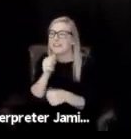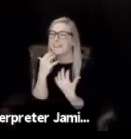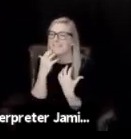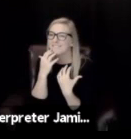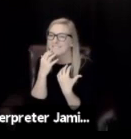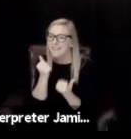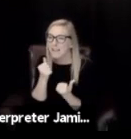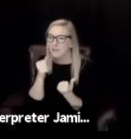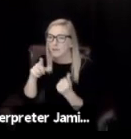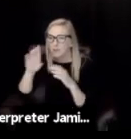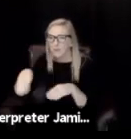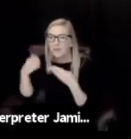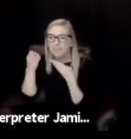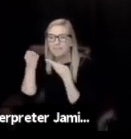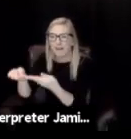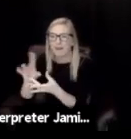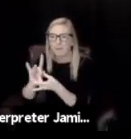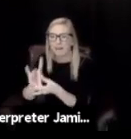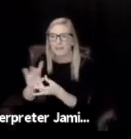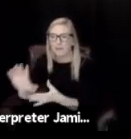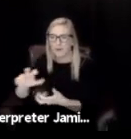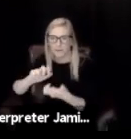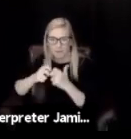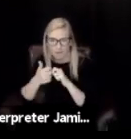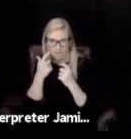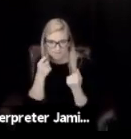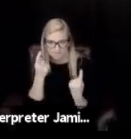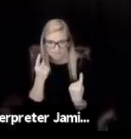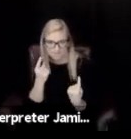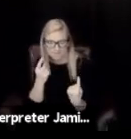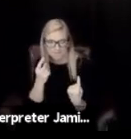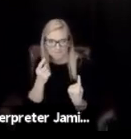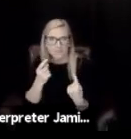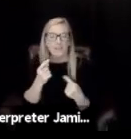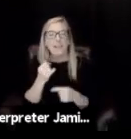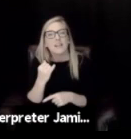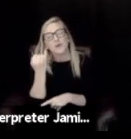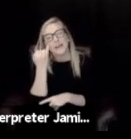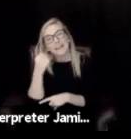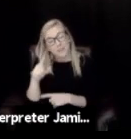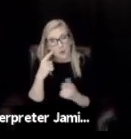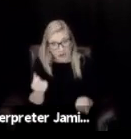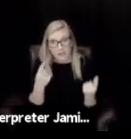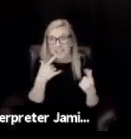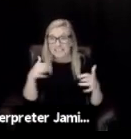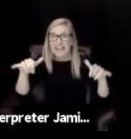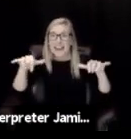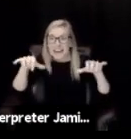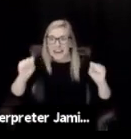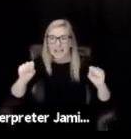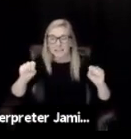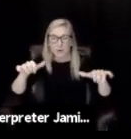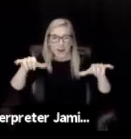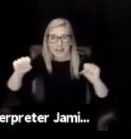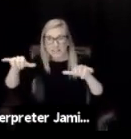based on their problem. Get that? And if you got it, say yes or yes,